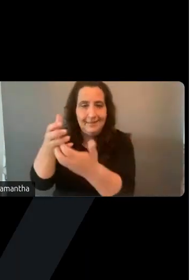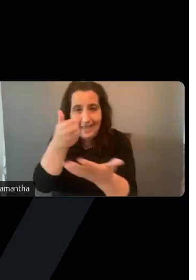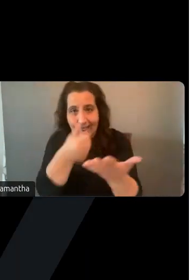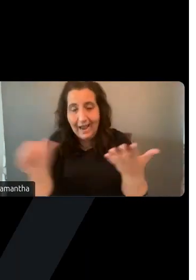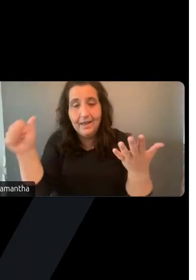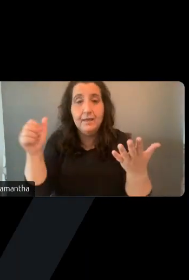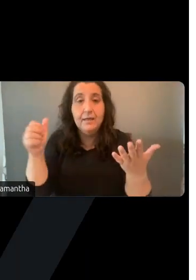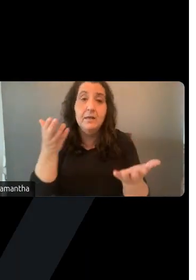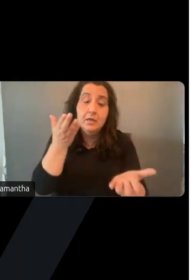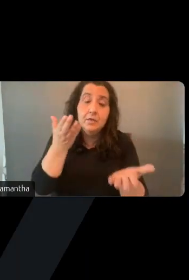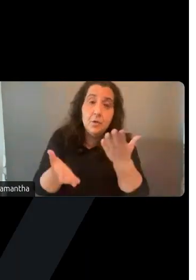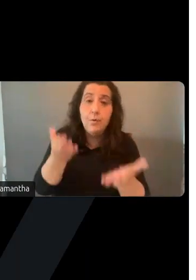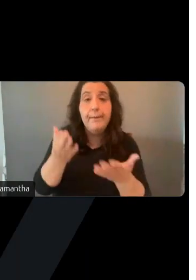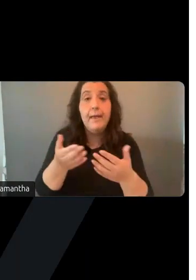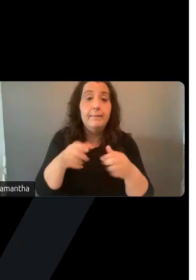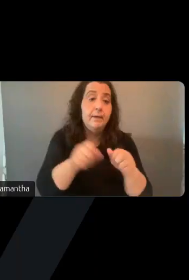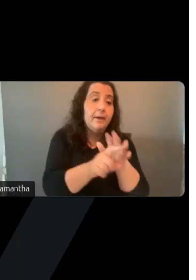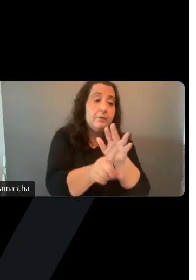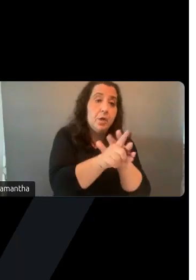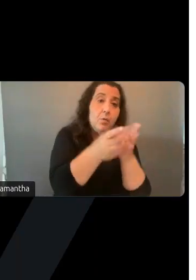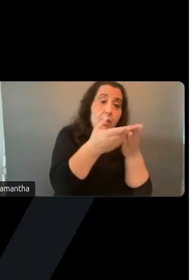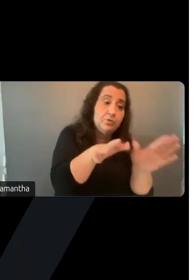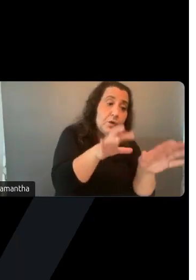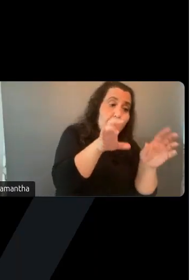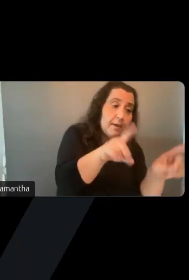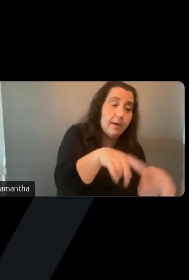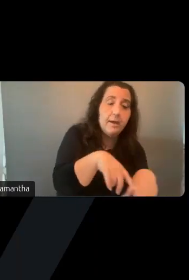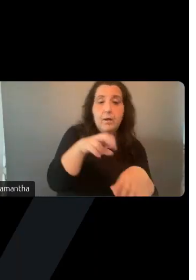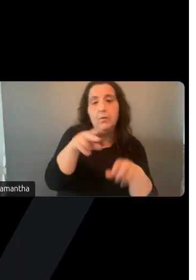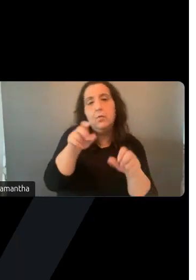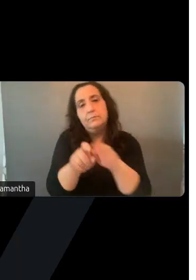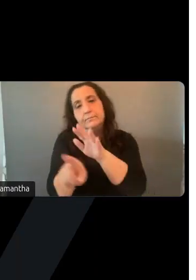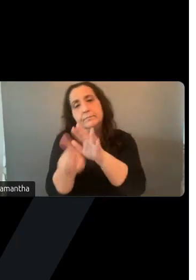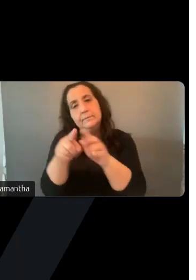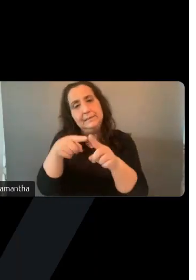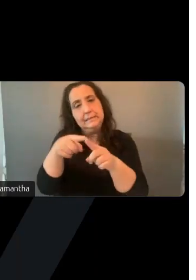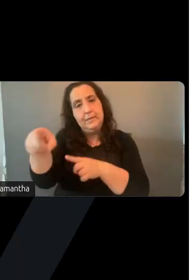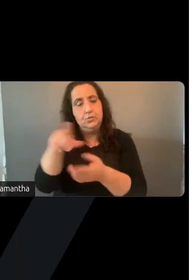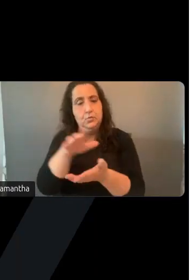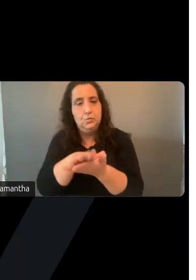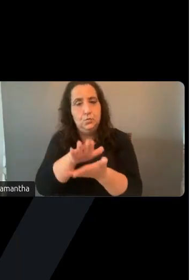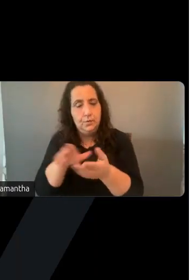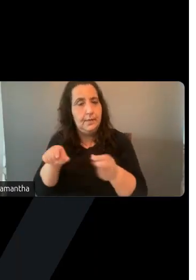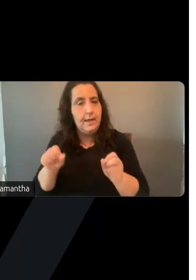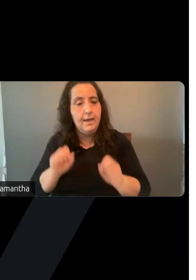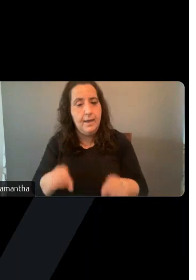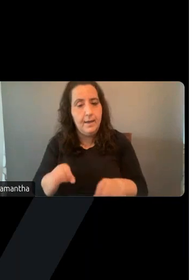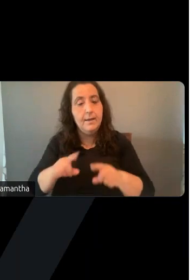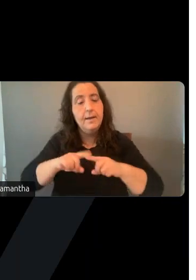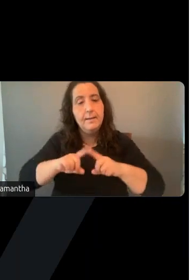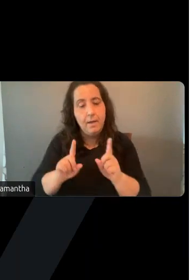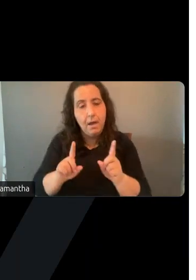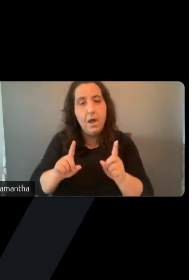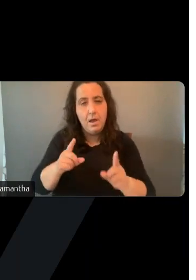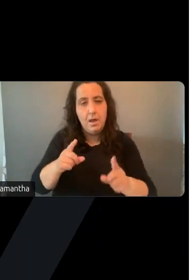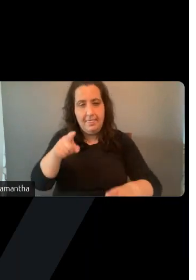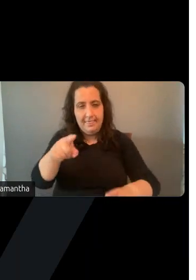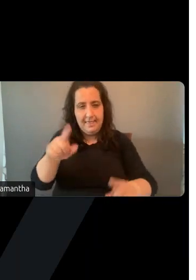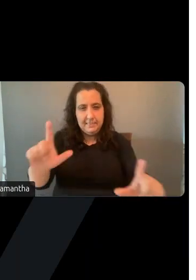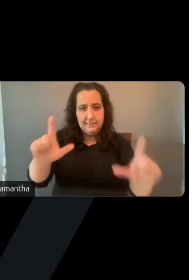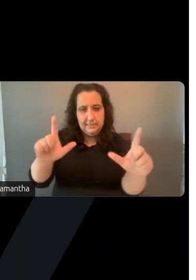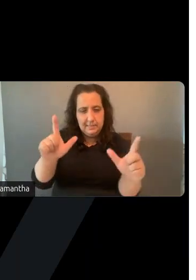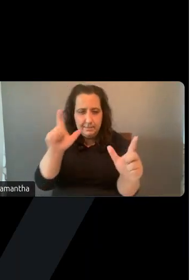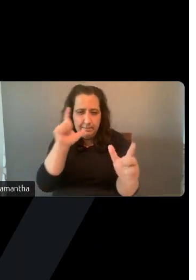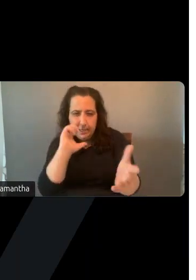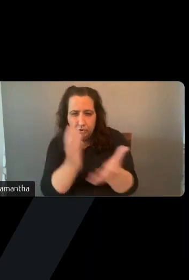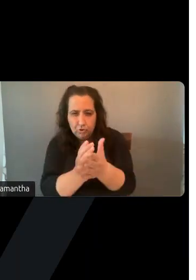delivered in general education, or they may be delivered in a specialized school. But basically, just this visual is from least to most